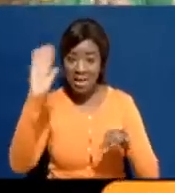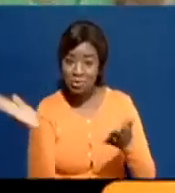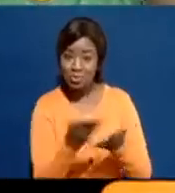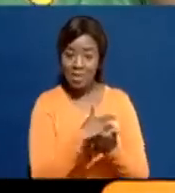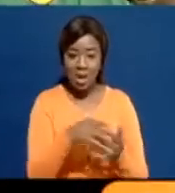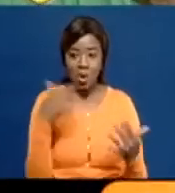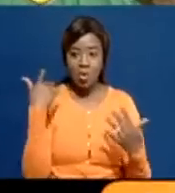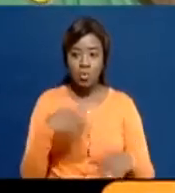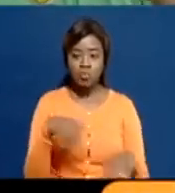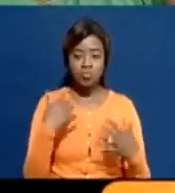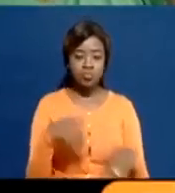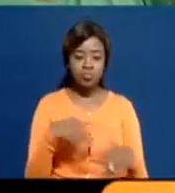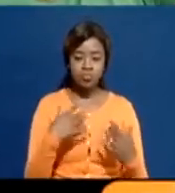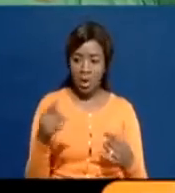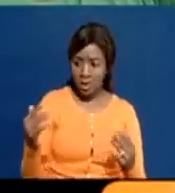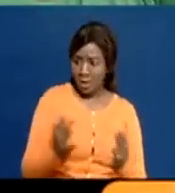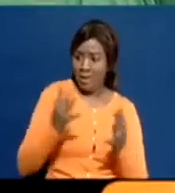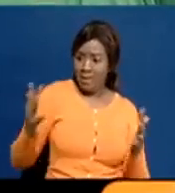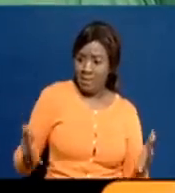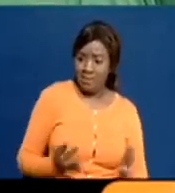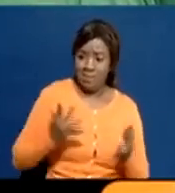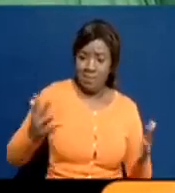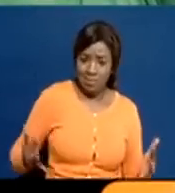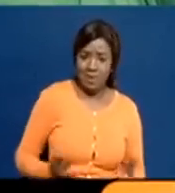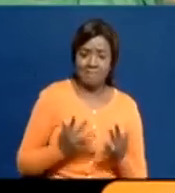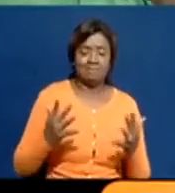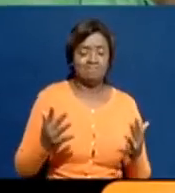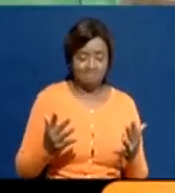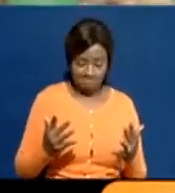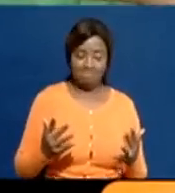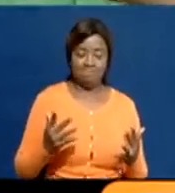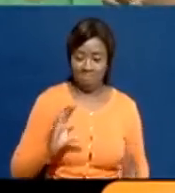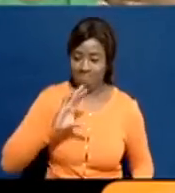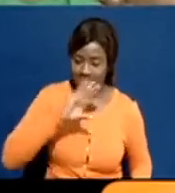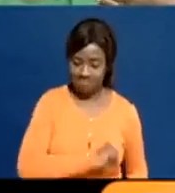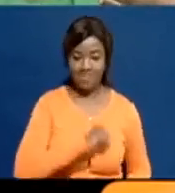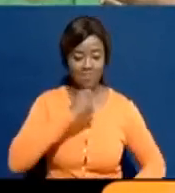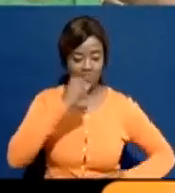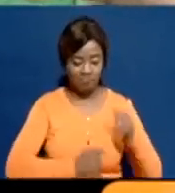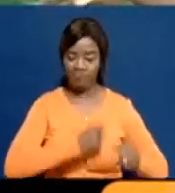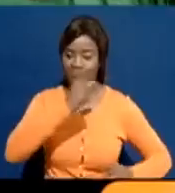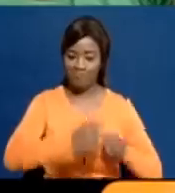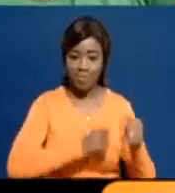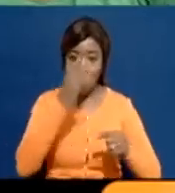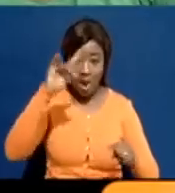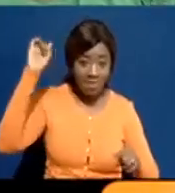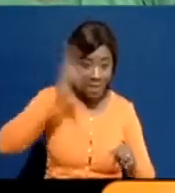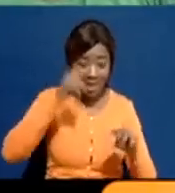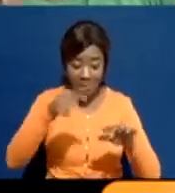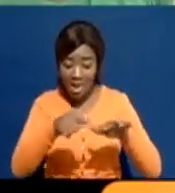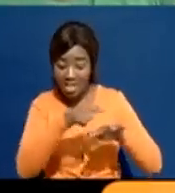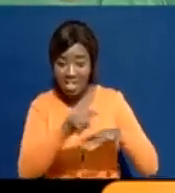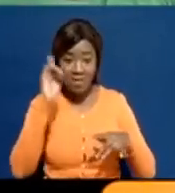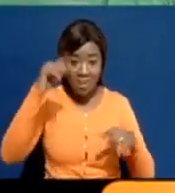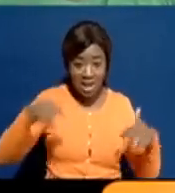gone. That excitement in my kids' faces would tell me, keep going, because now those are the effects of chemo and everything just changes.